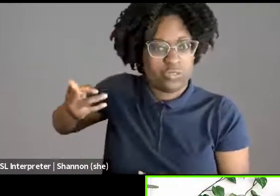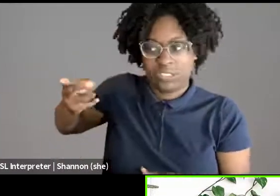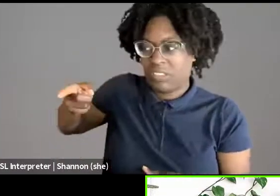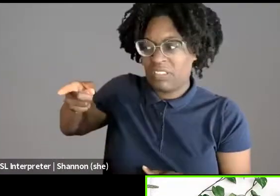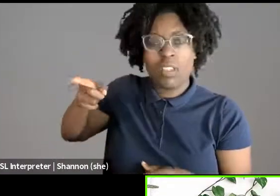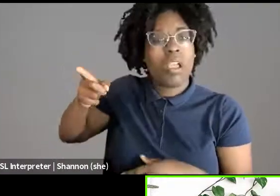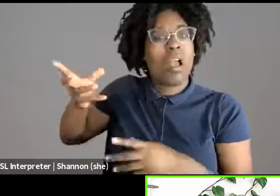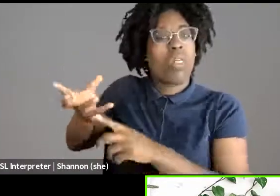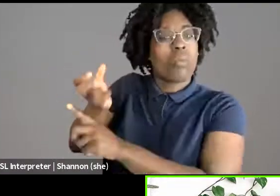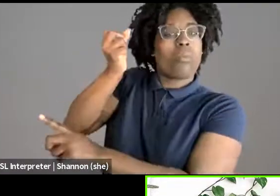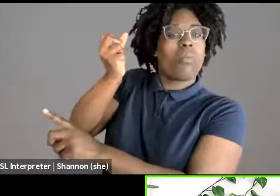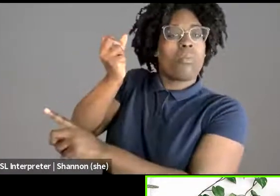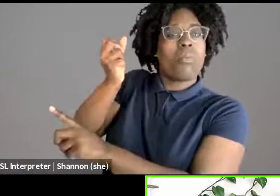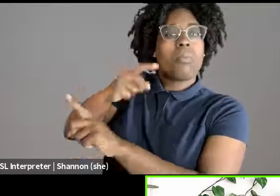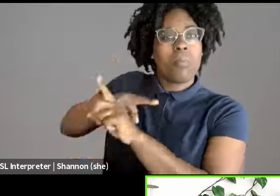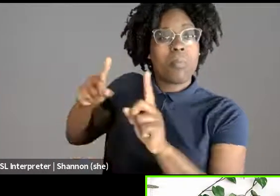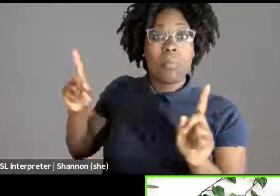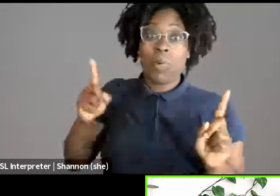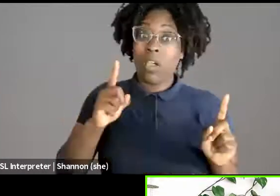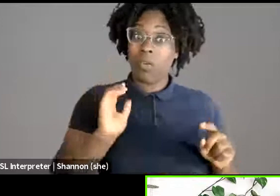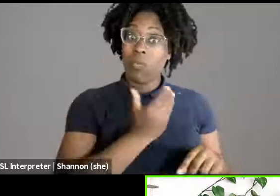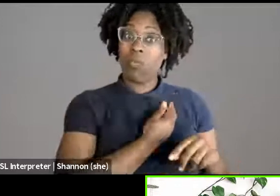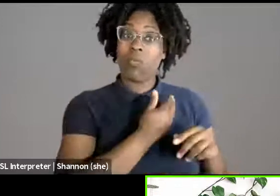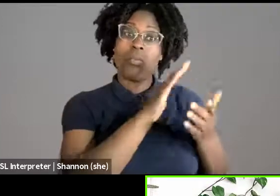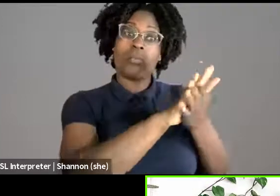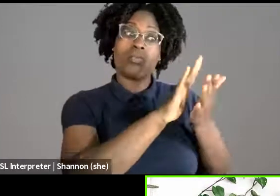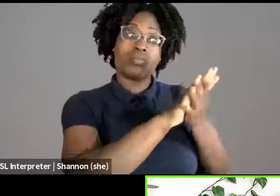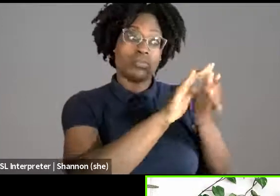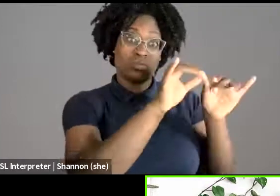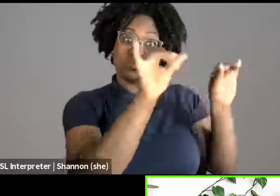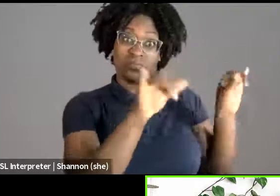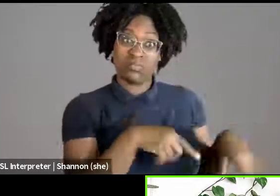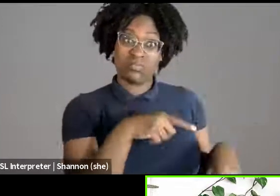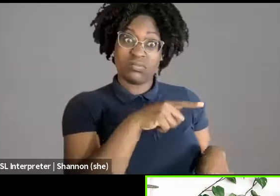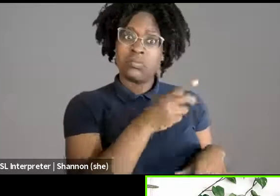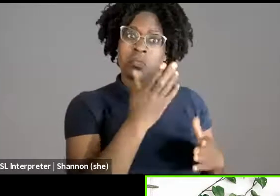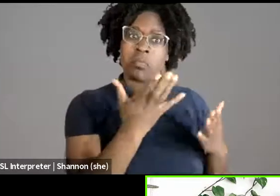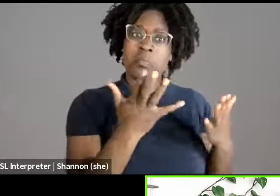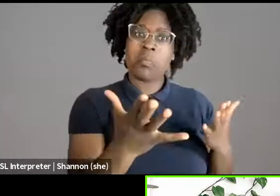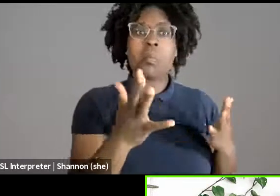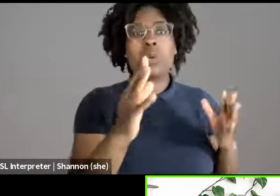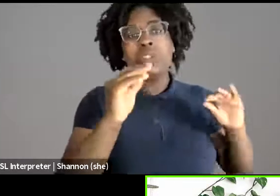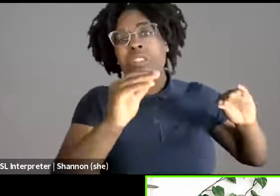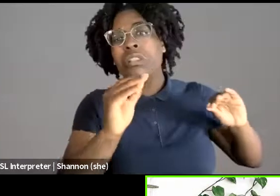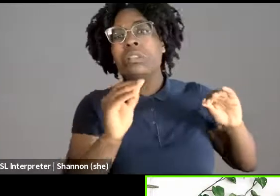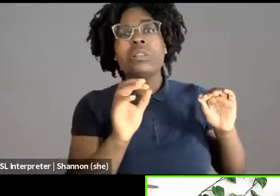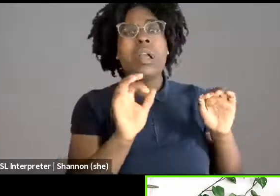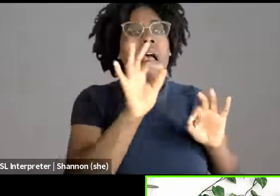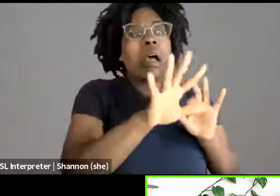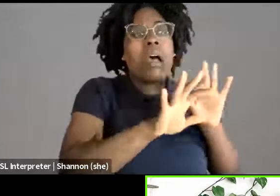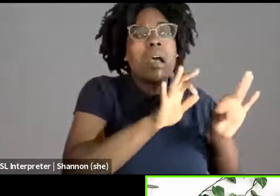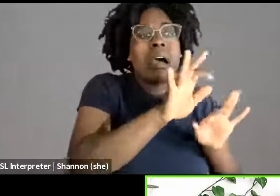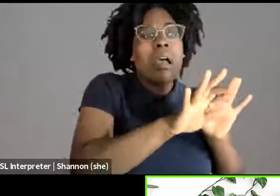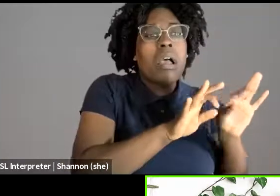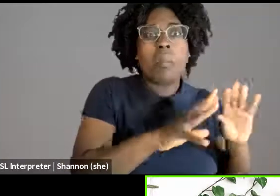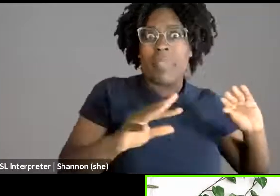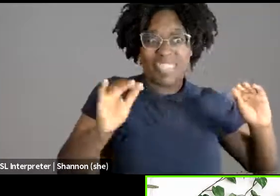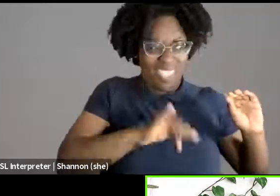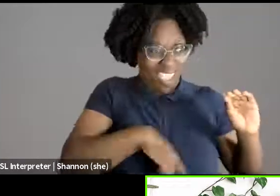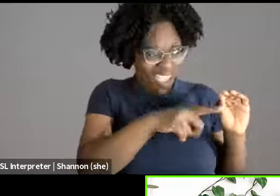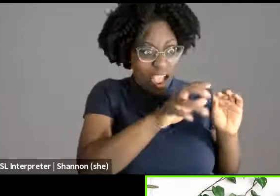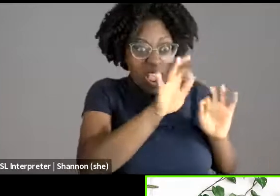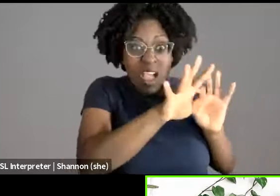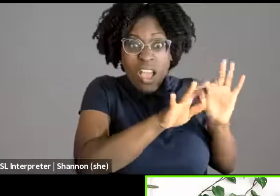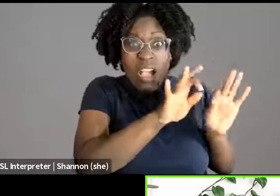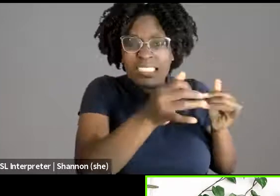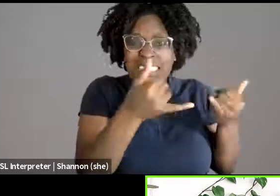in school and going to Native studies programs, paying out thousands of dollars for resources, for journal articles and